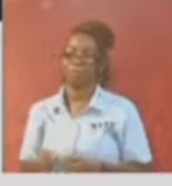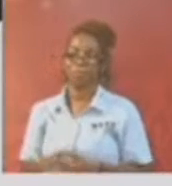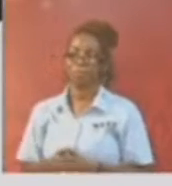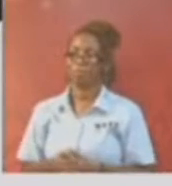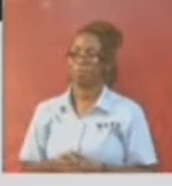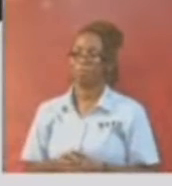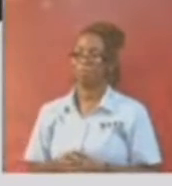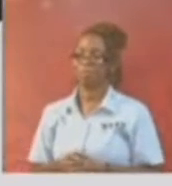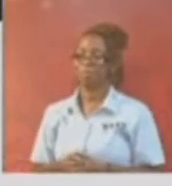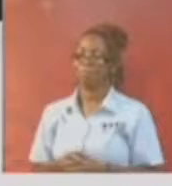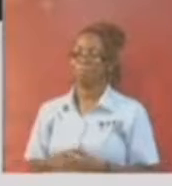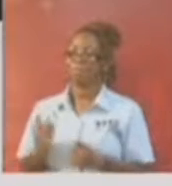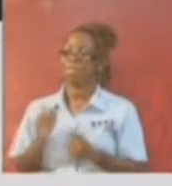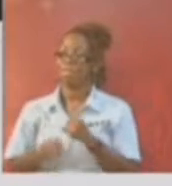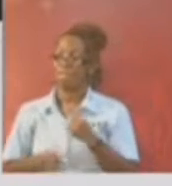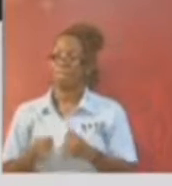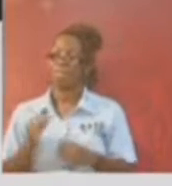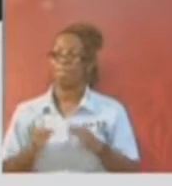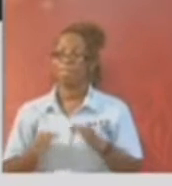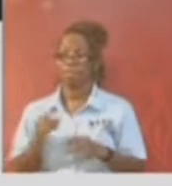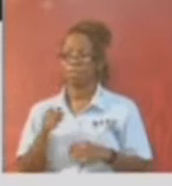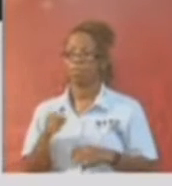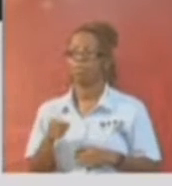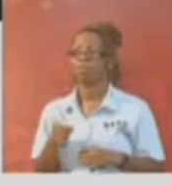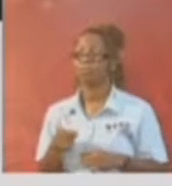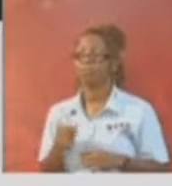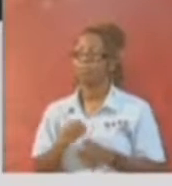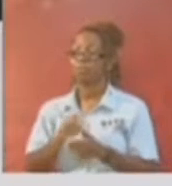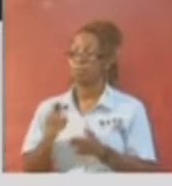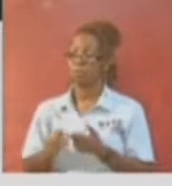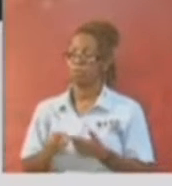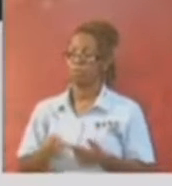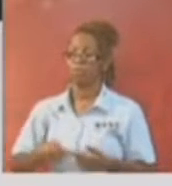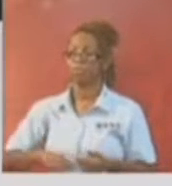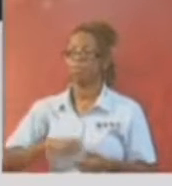to call 877-WELL, that is